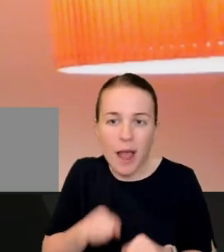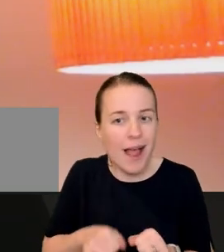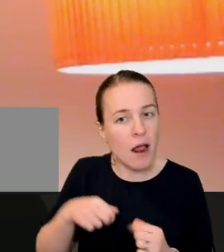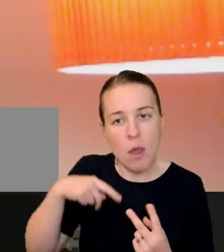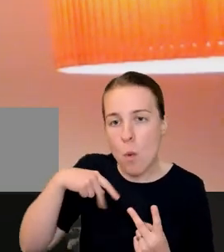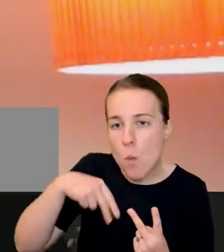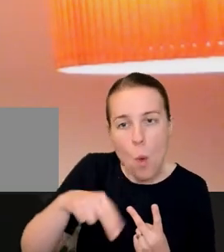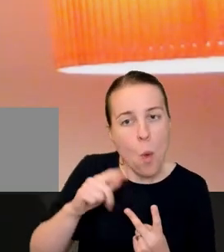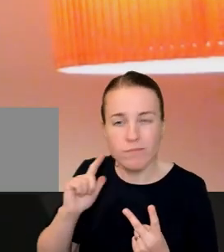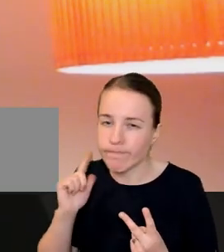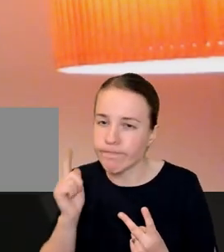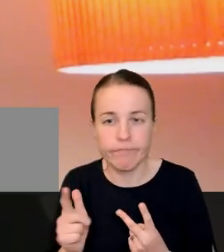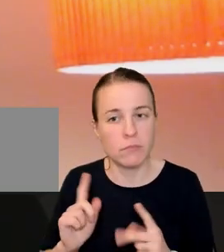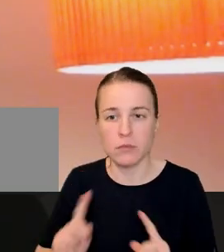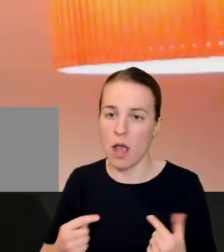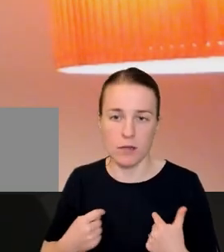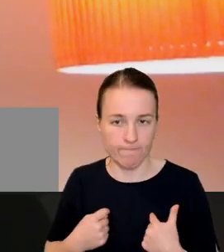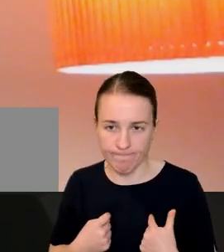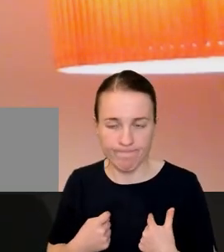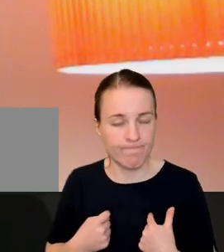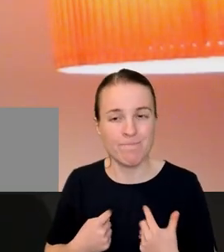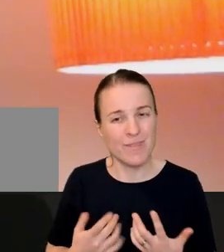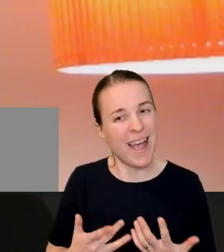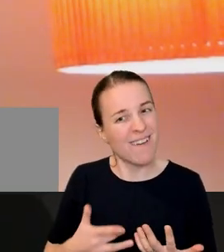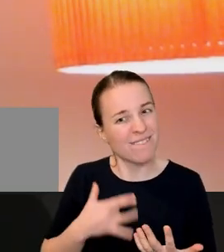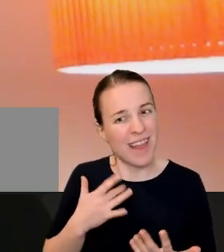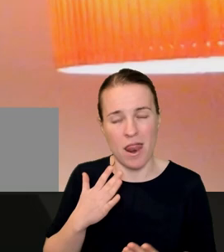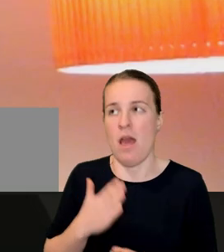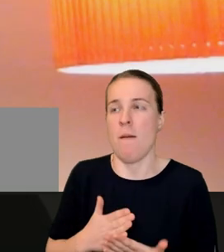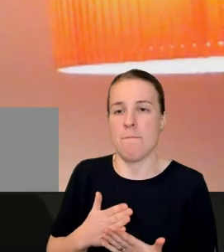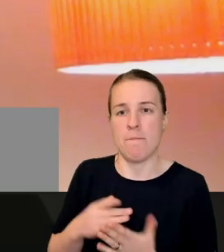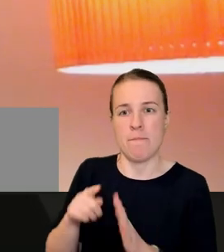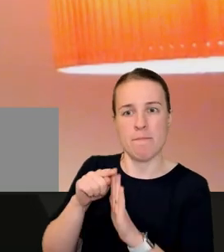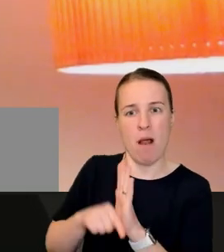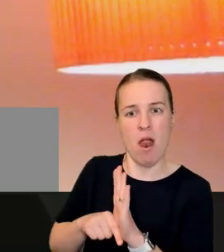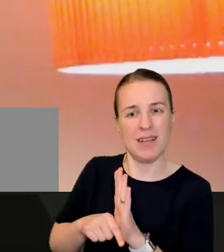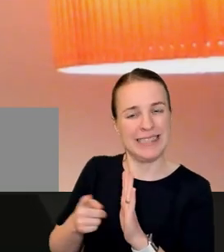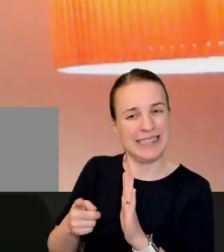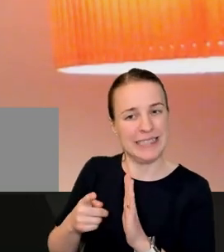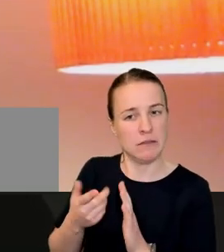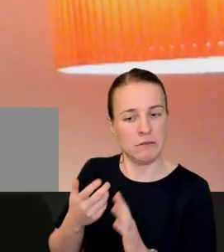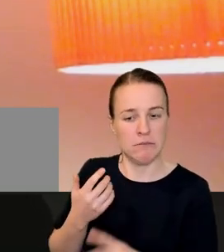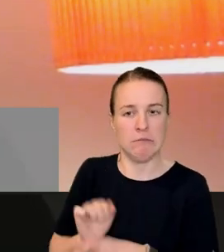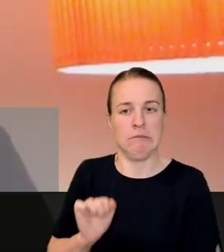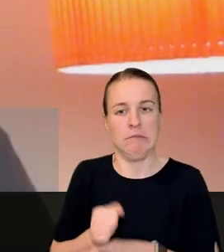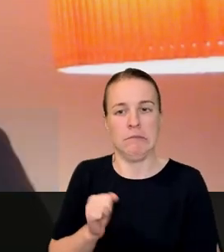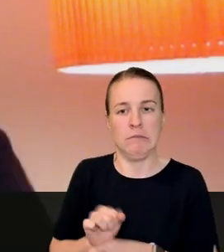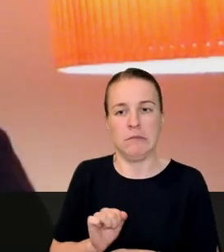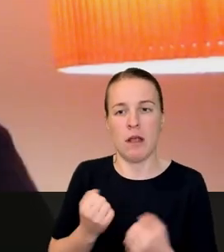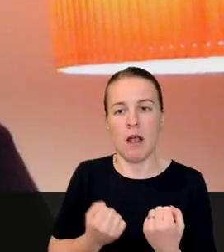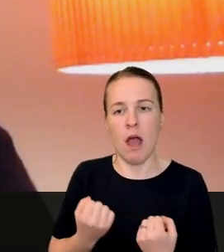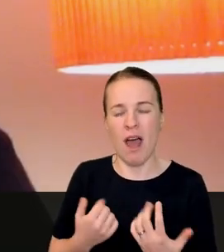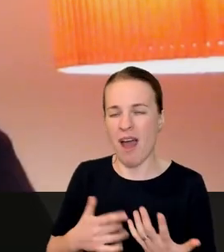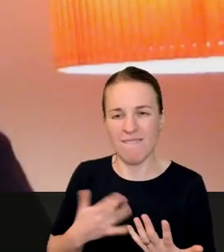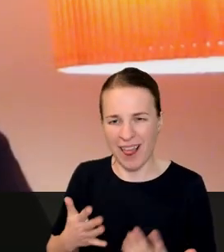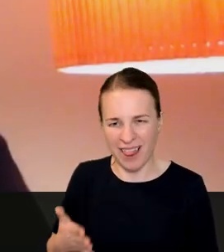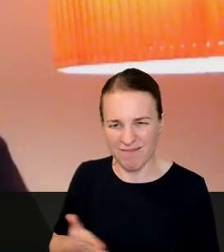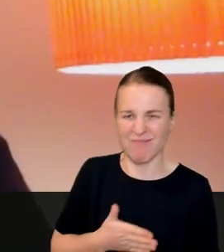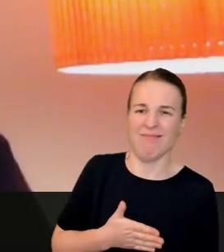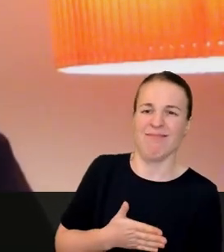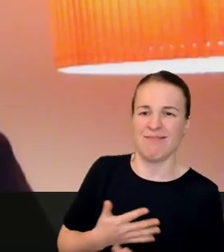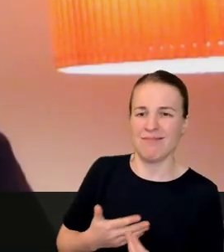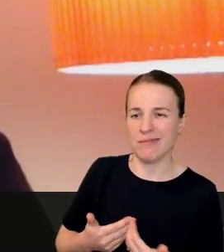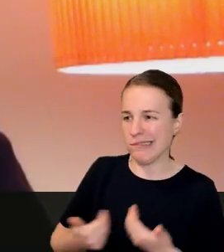distances, I do feel marginalised by the constant policies against car drivers in London. Driving for a